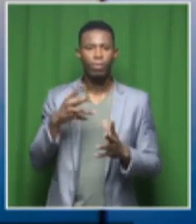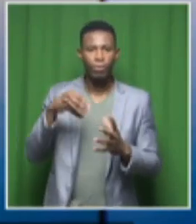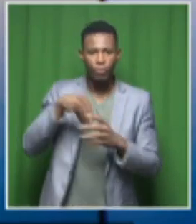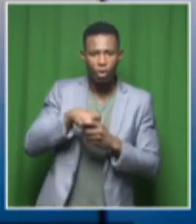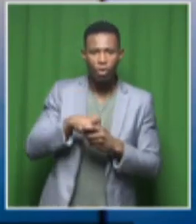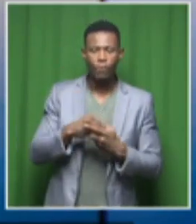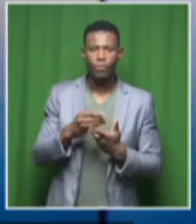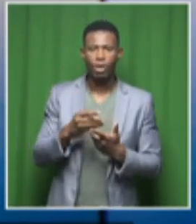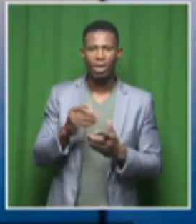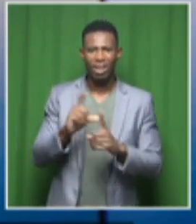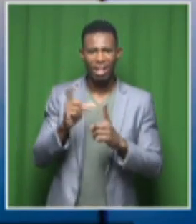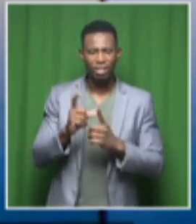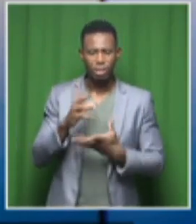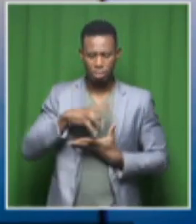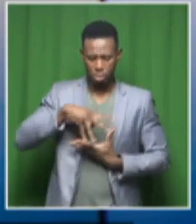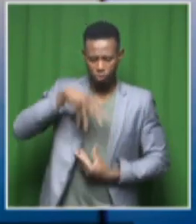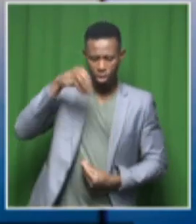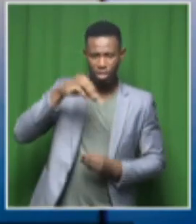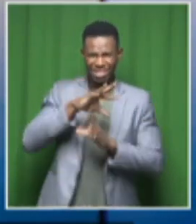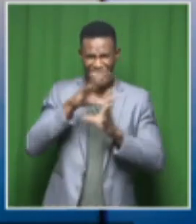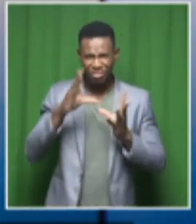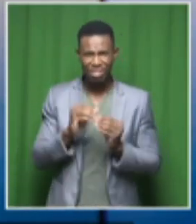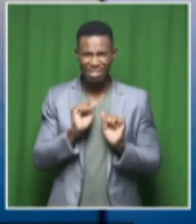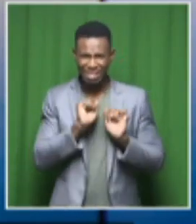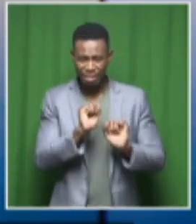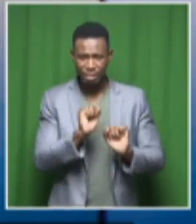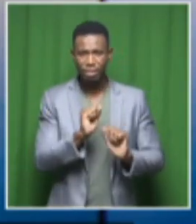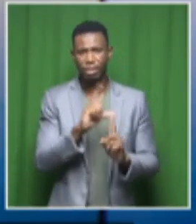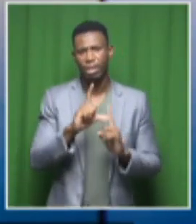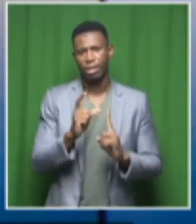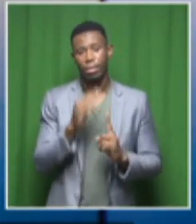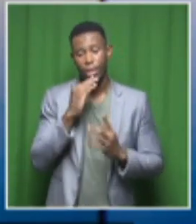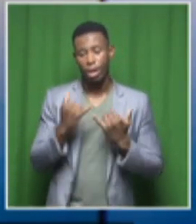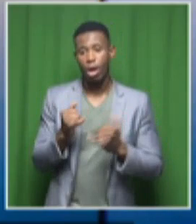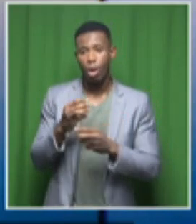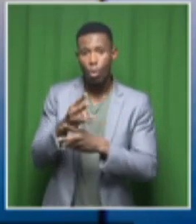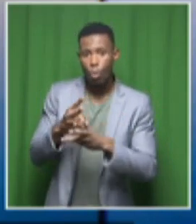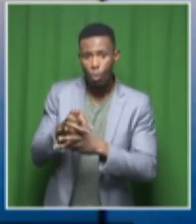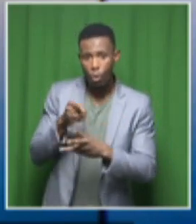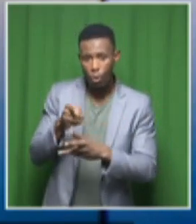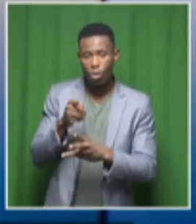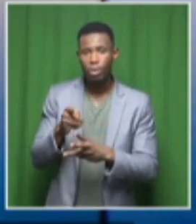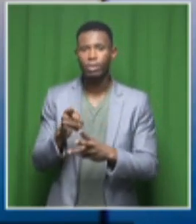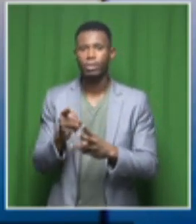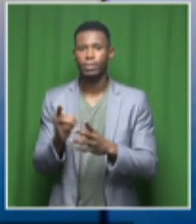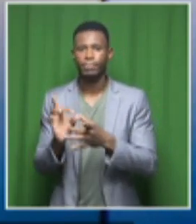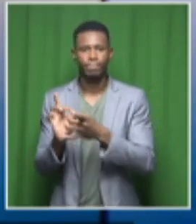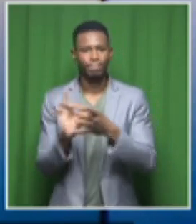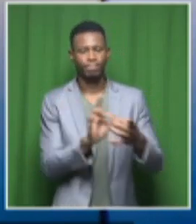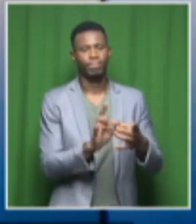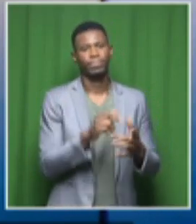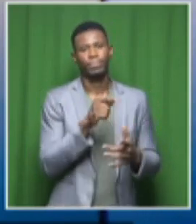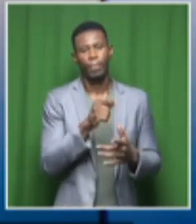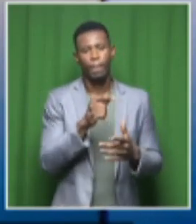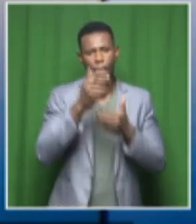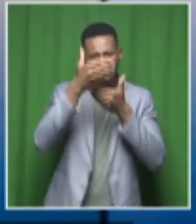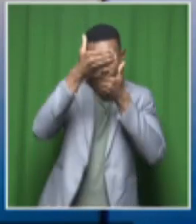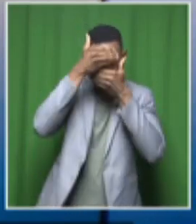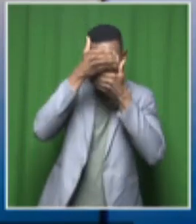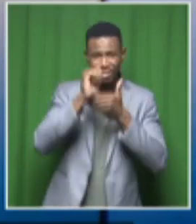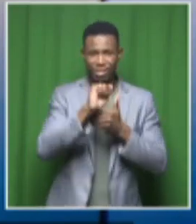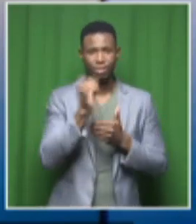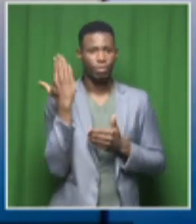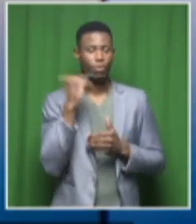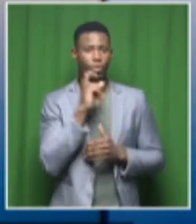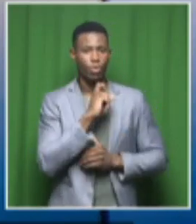and everything was, included. So this work, the wood, references the mask, the wood that was used back then. It is